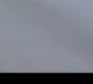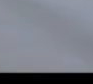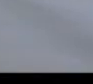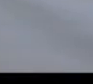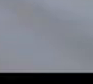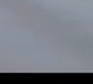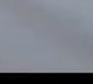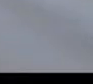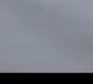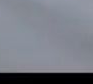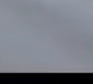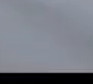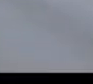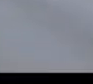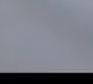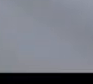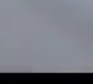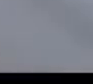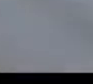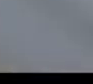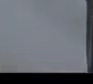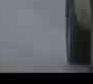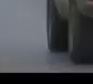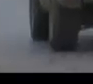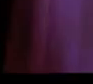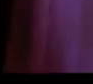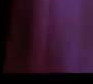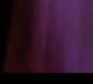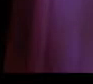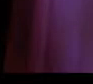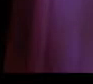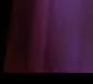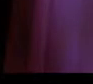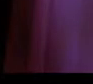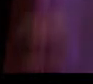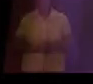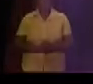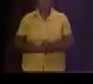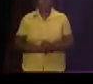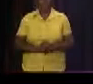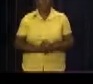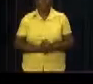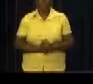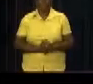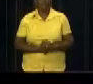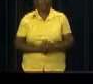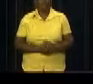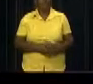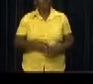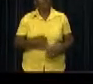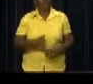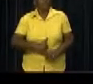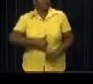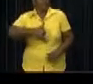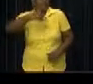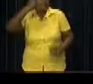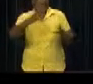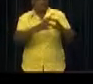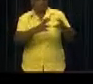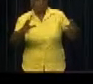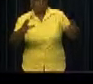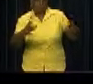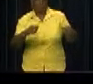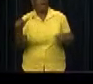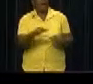the administrative processes can go smoother. Other news reports show that for many businesses and agencies,